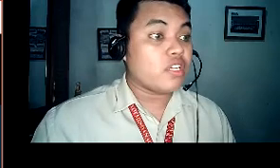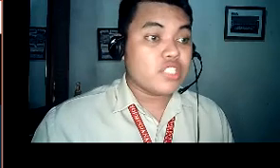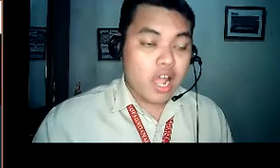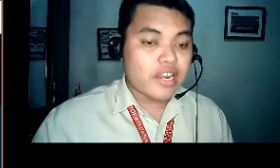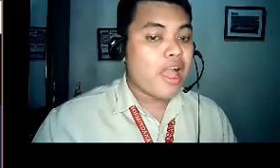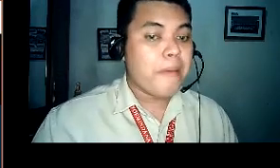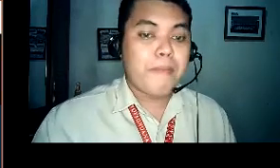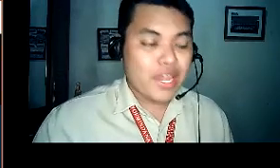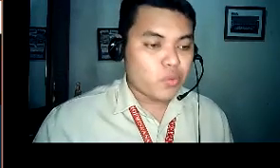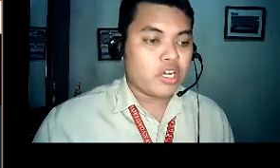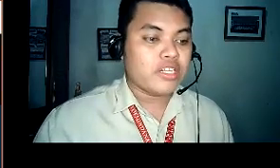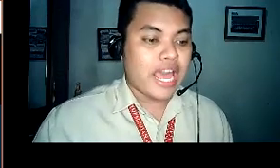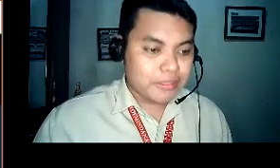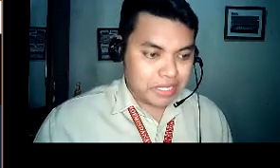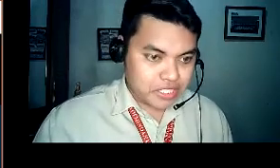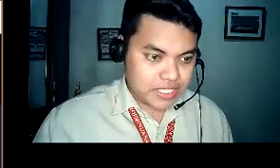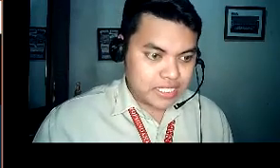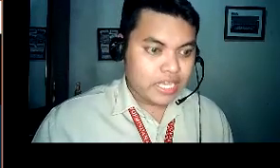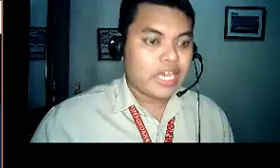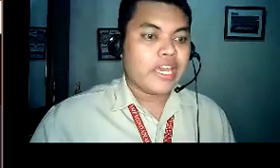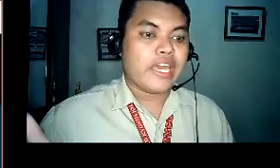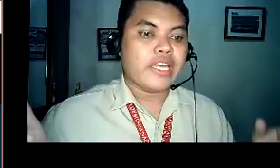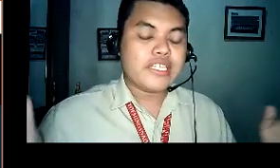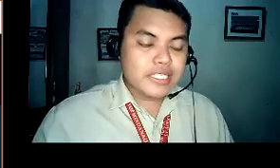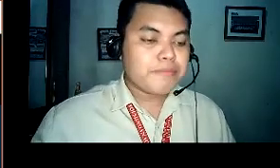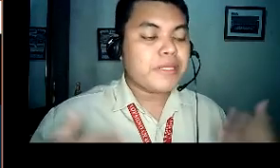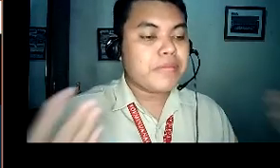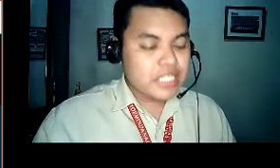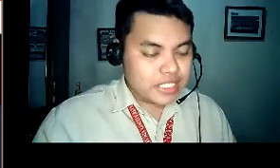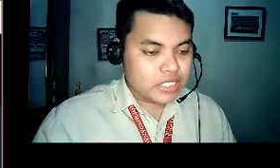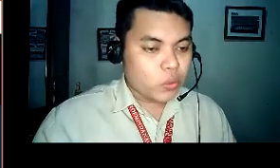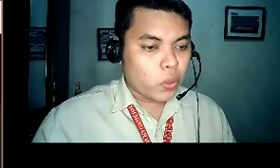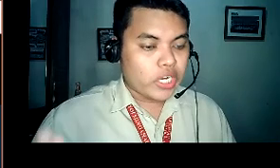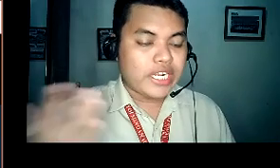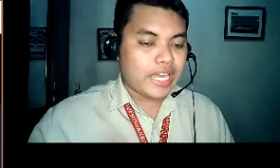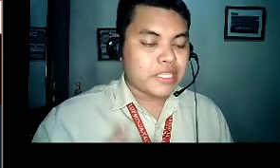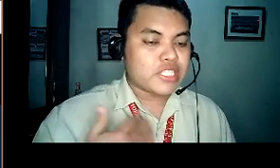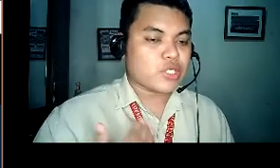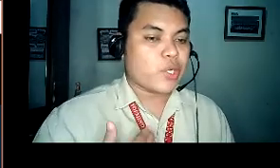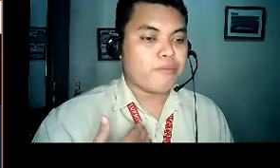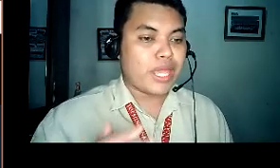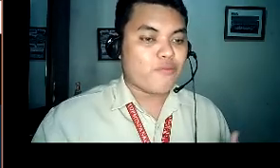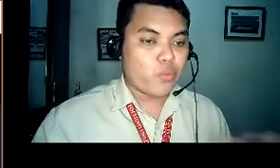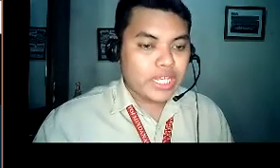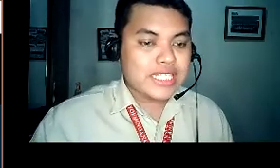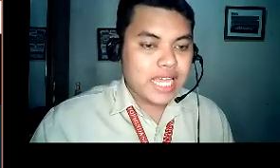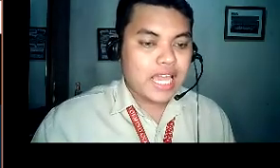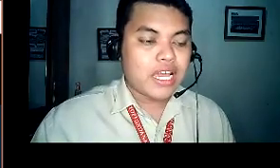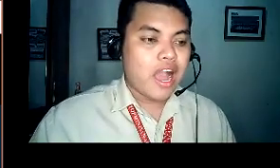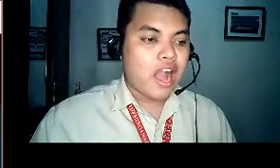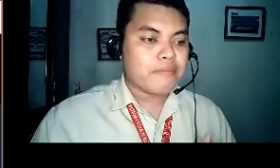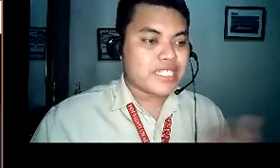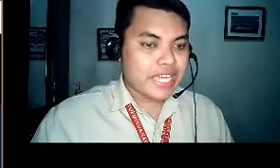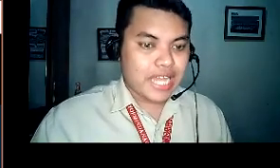of non-manual elements. And it simply means, or in layman's term, if we